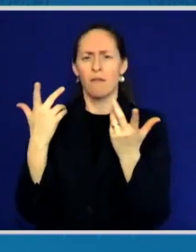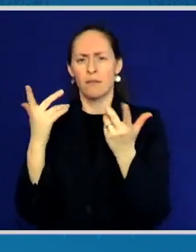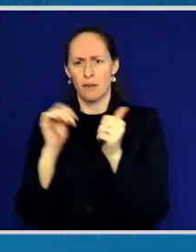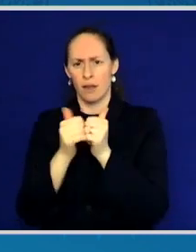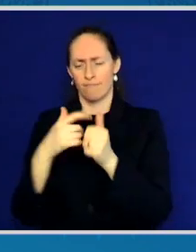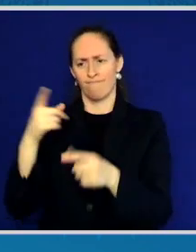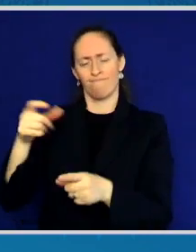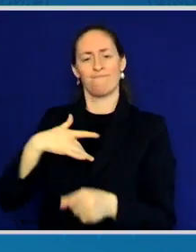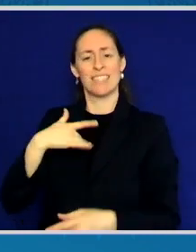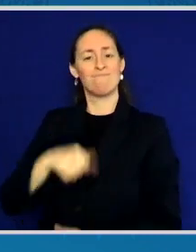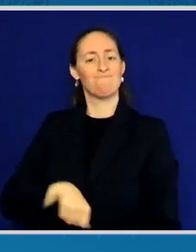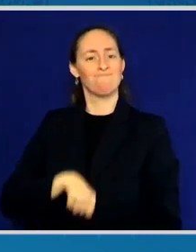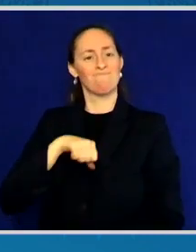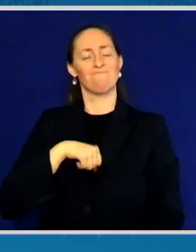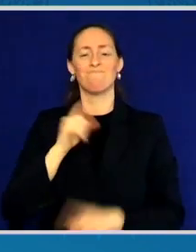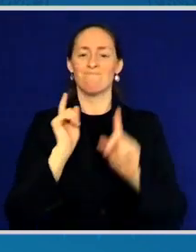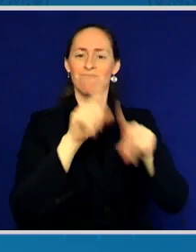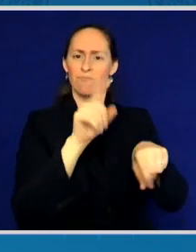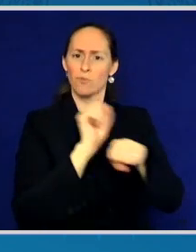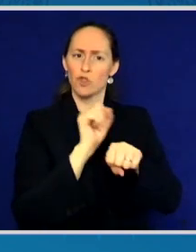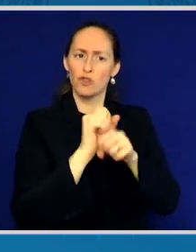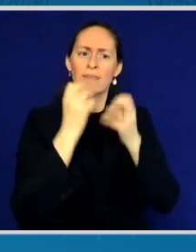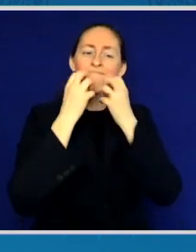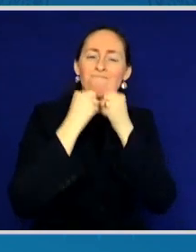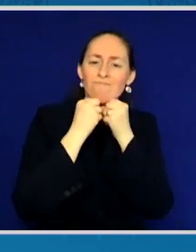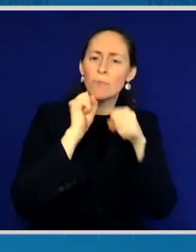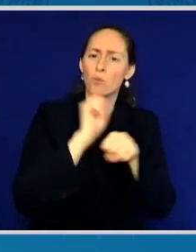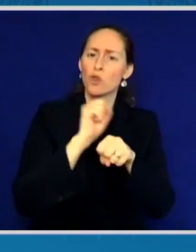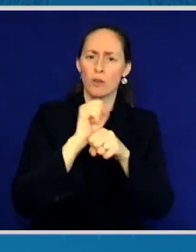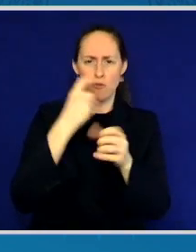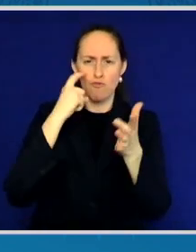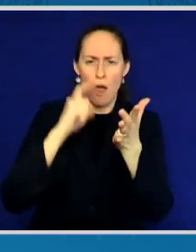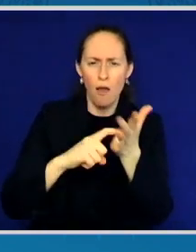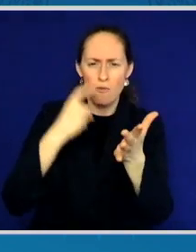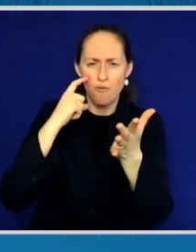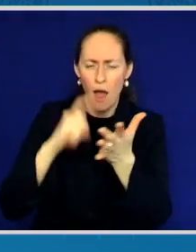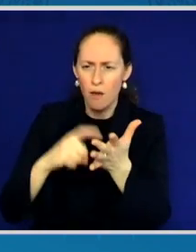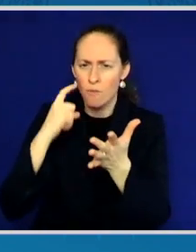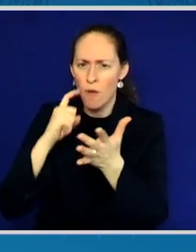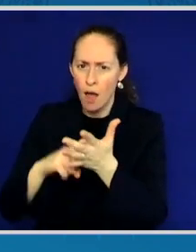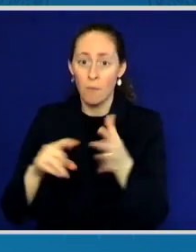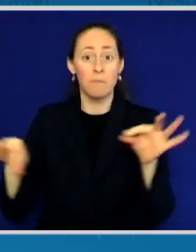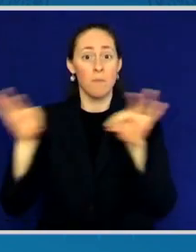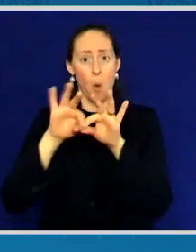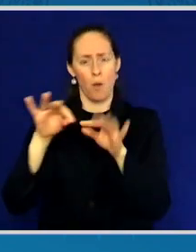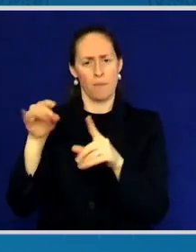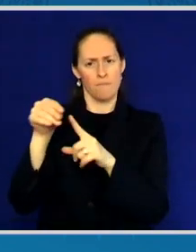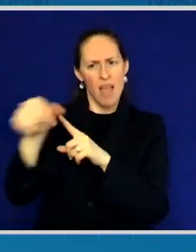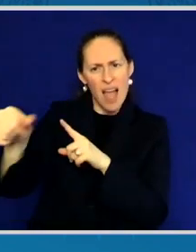of that work and the value of that work, and recognizing it in every way, including pay and benefits.